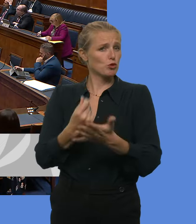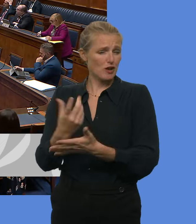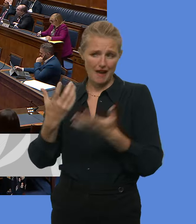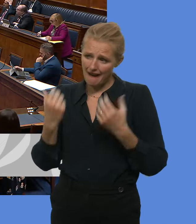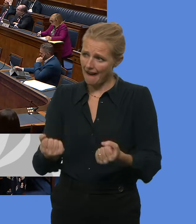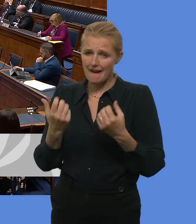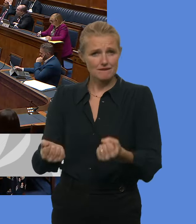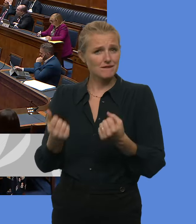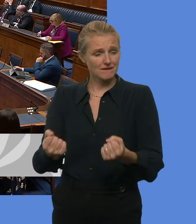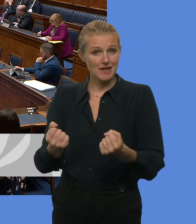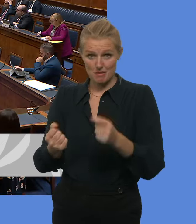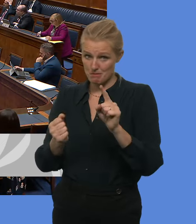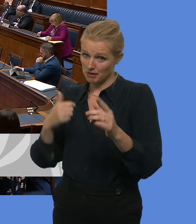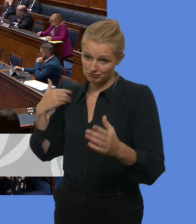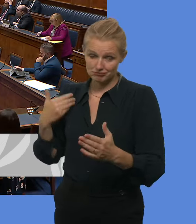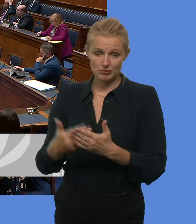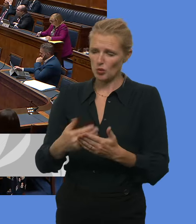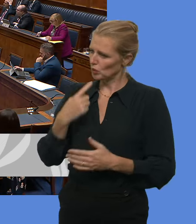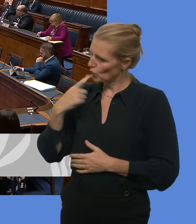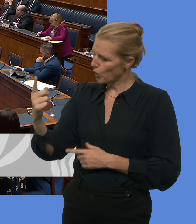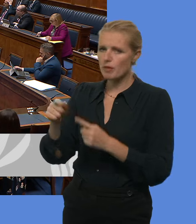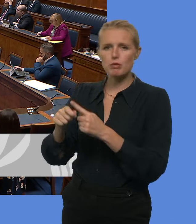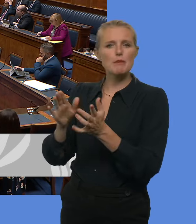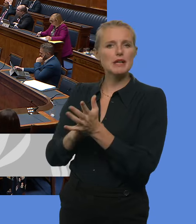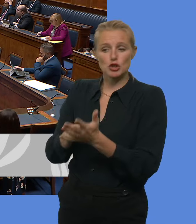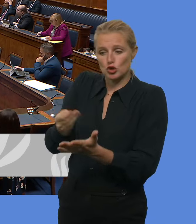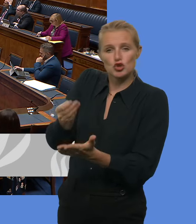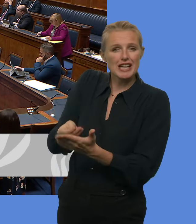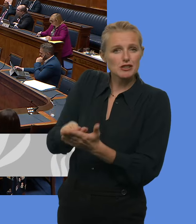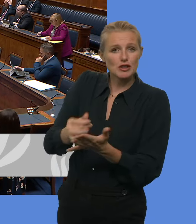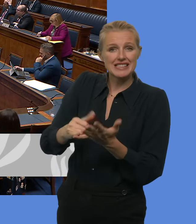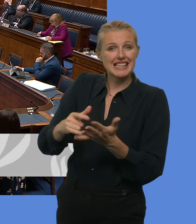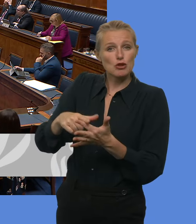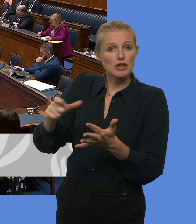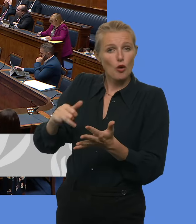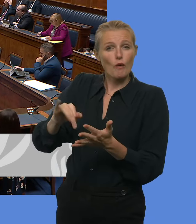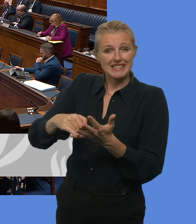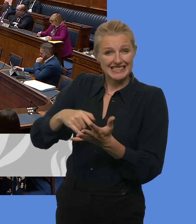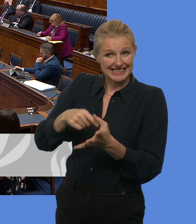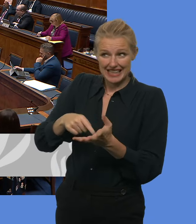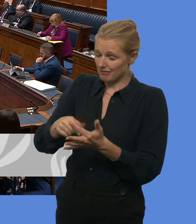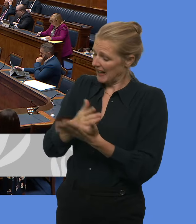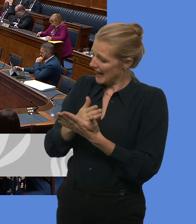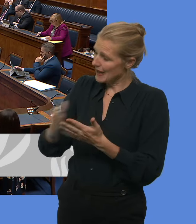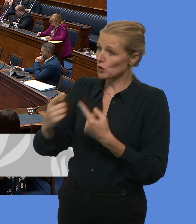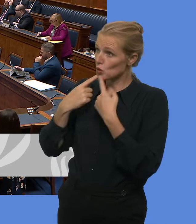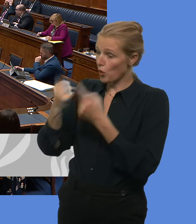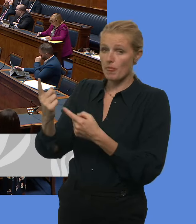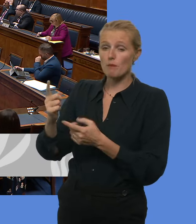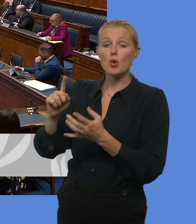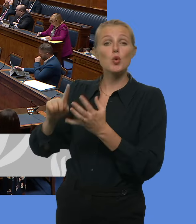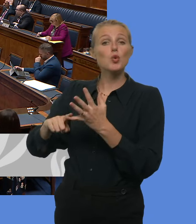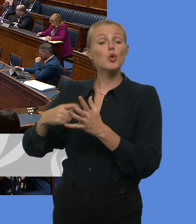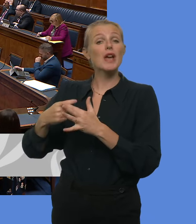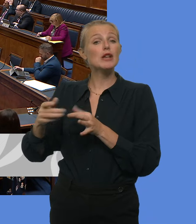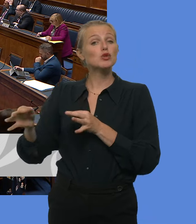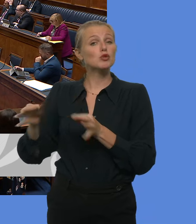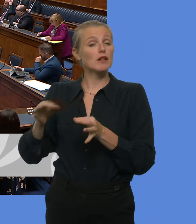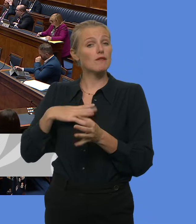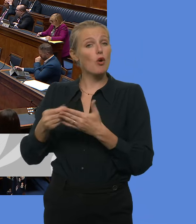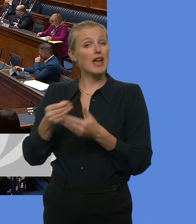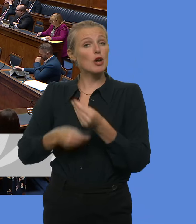thus far, we have made it clear to the Prime Minister, to the Chancellor, to the Secretary of State, and we will continue to do so, that the UK strategy for